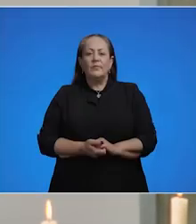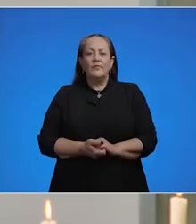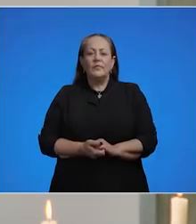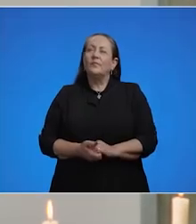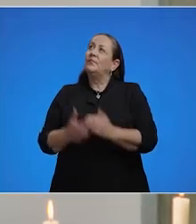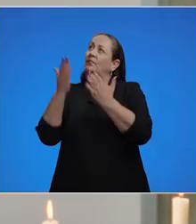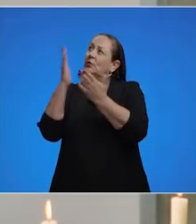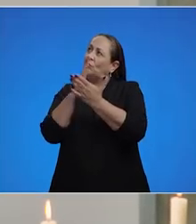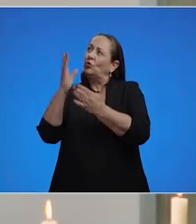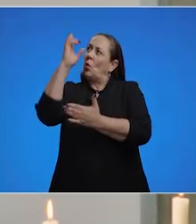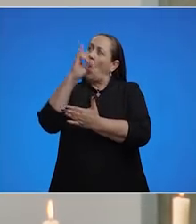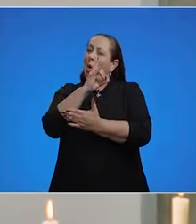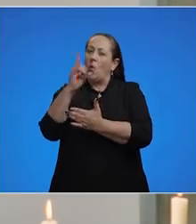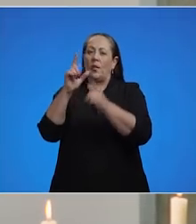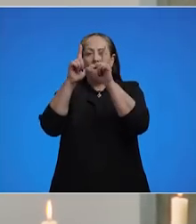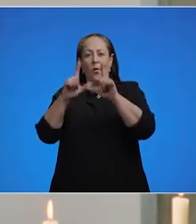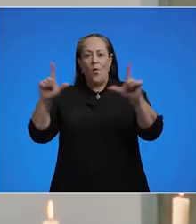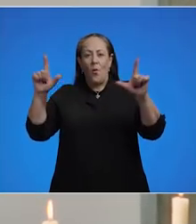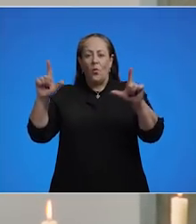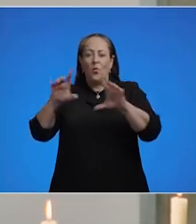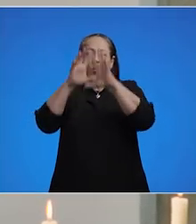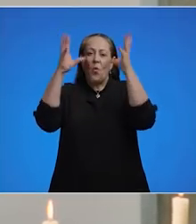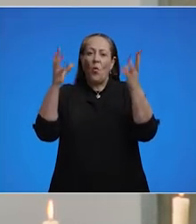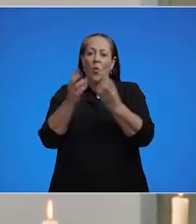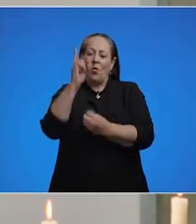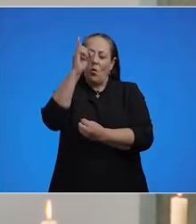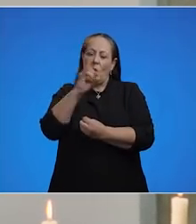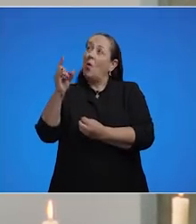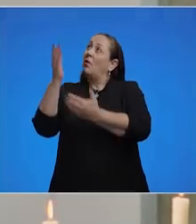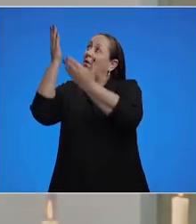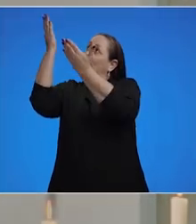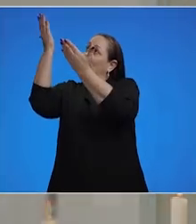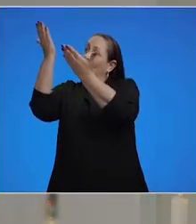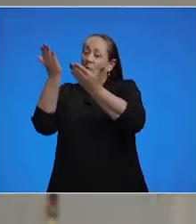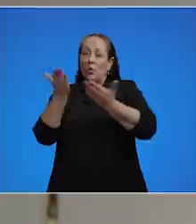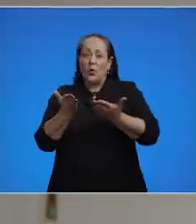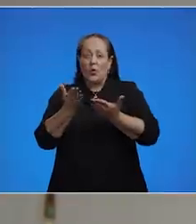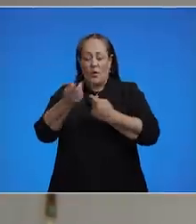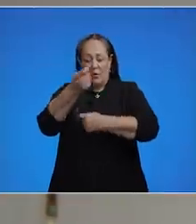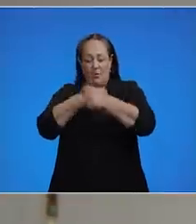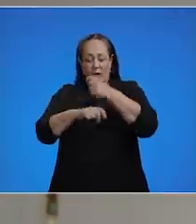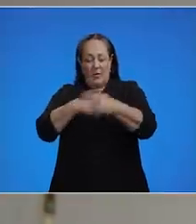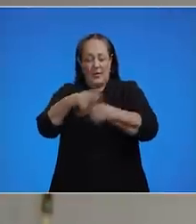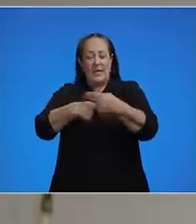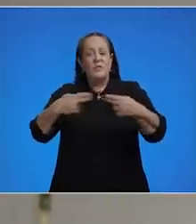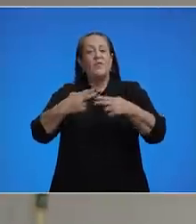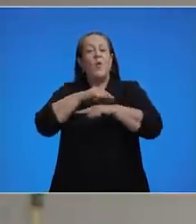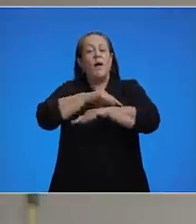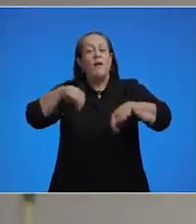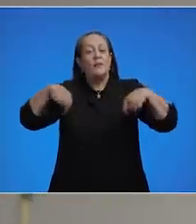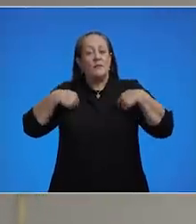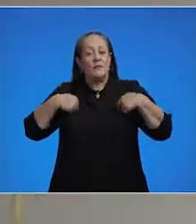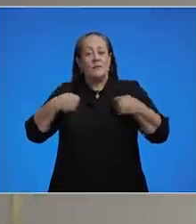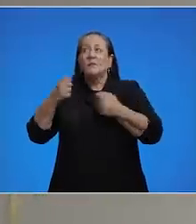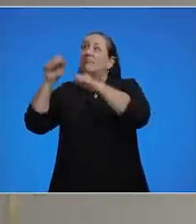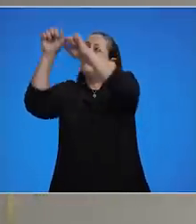You are indeed holy, O Lord, the fount of all holiness. Make holy, therefore, these gifts, we pray, by